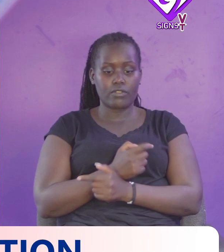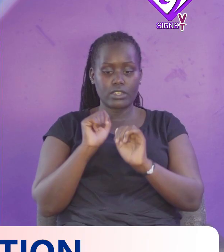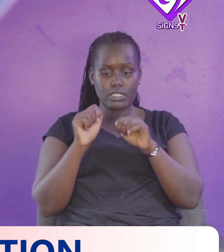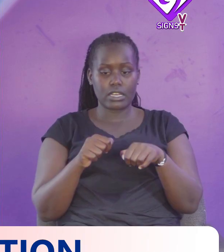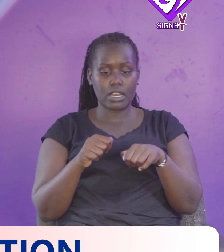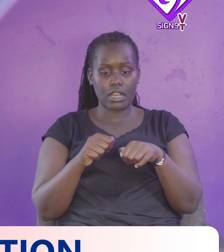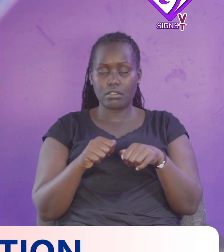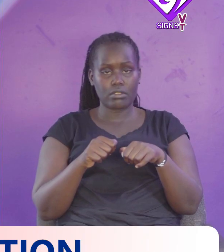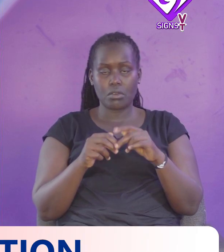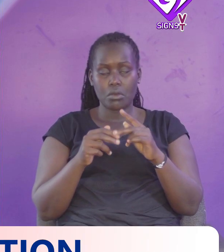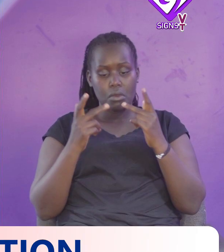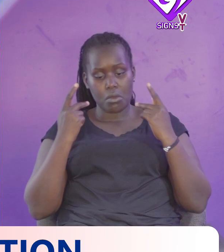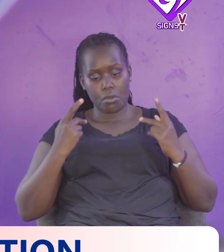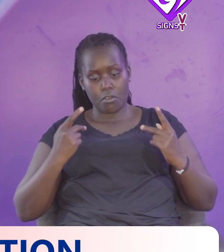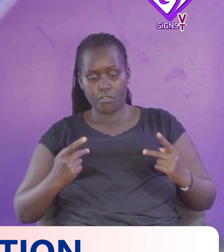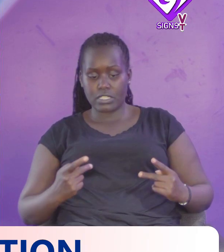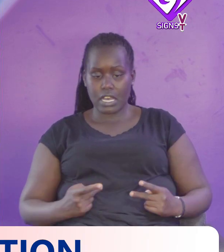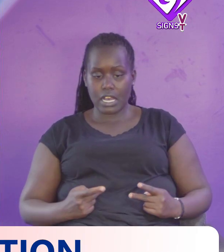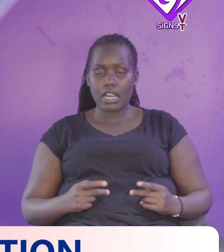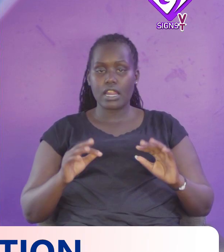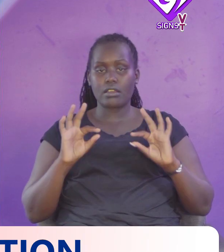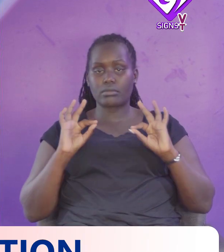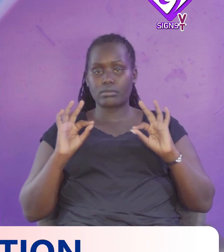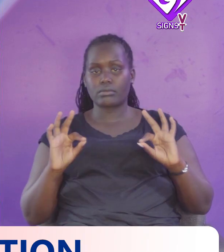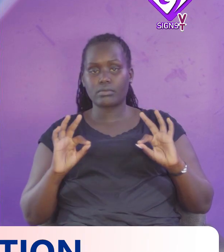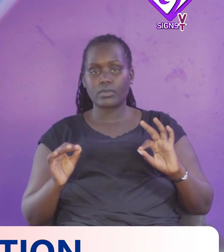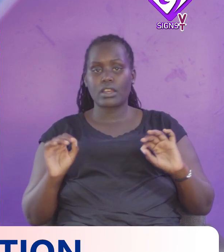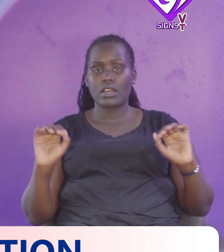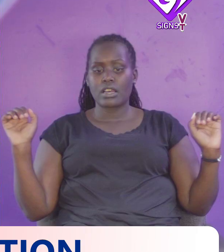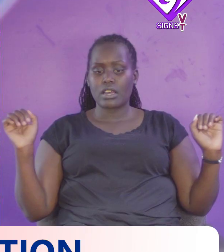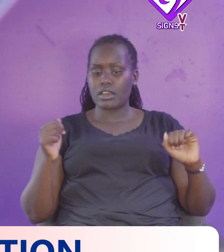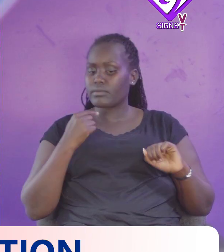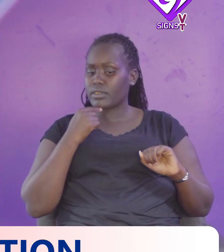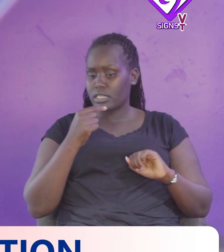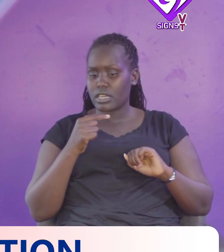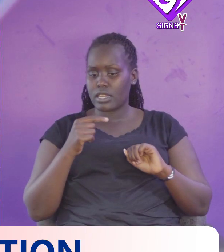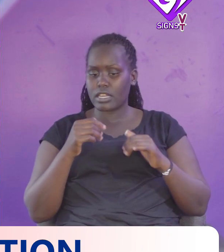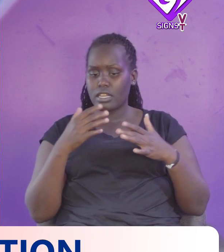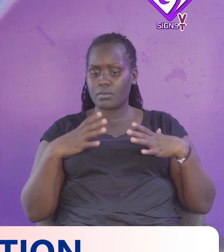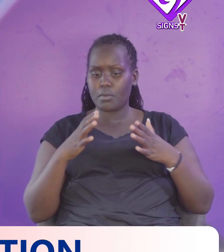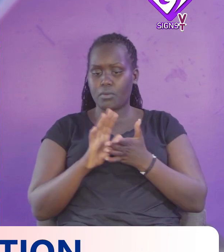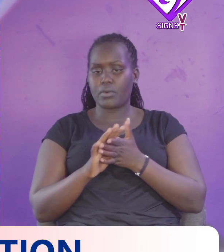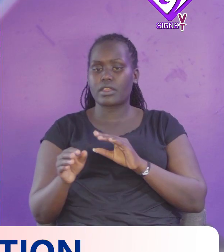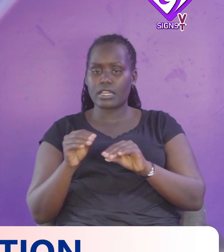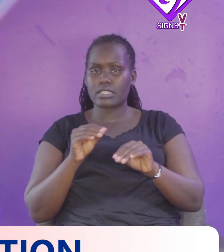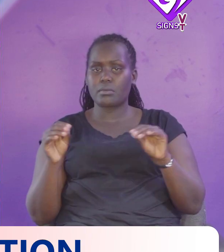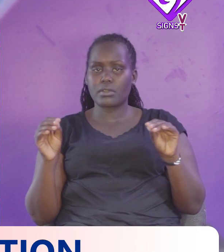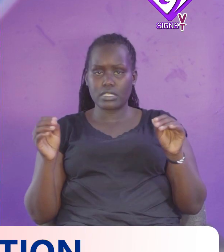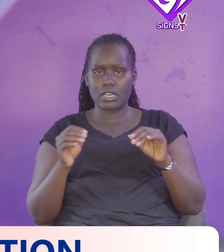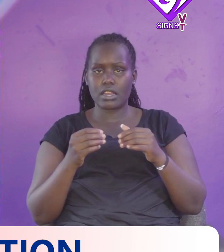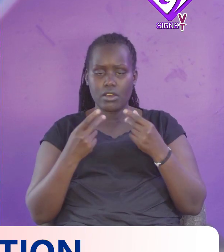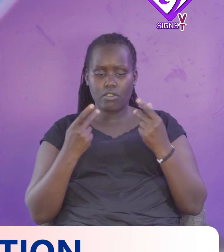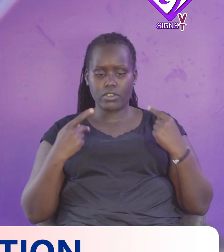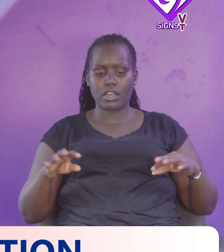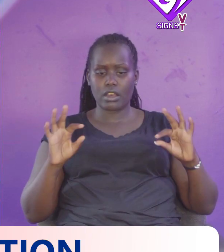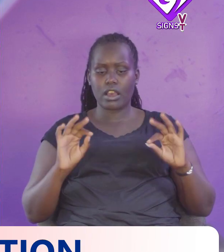when you're physically fit. I'm not saying that people who are with disabilities are not physically fit. I'm only saying that they